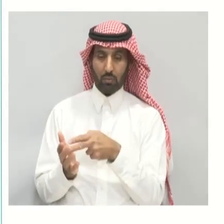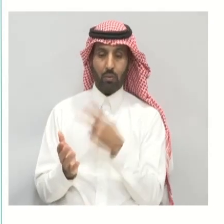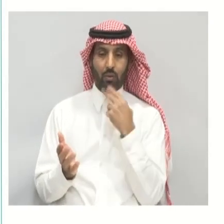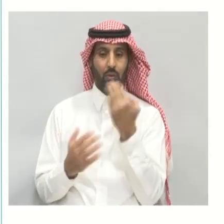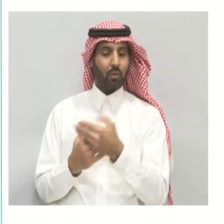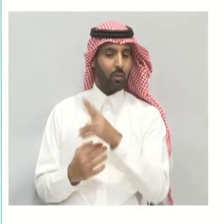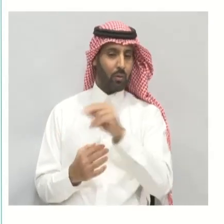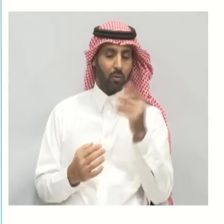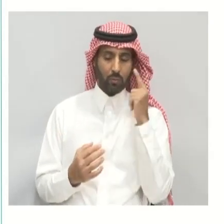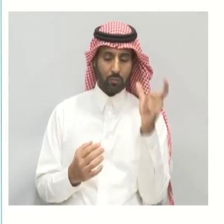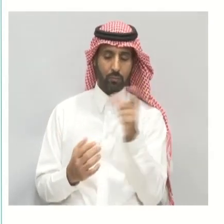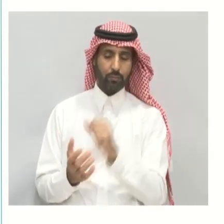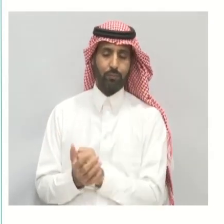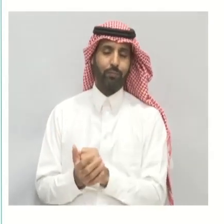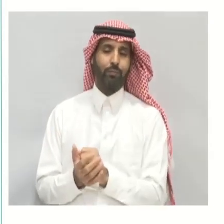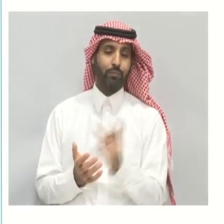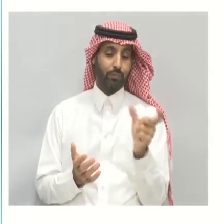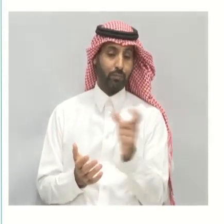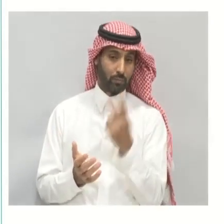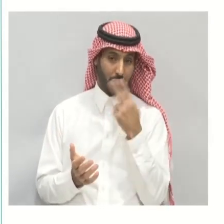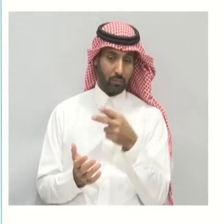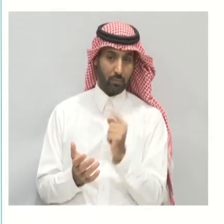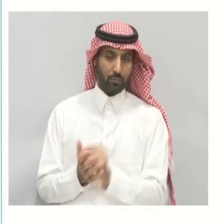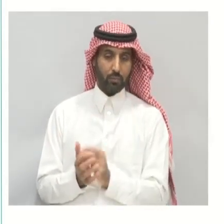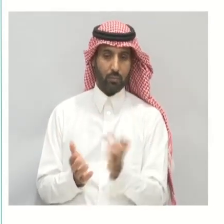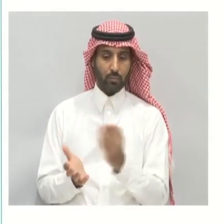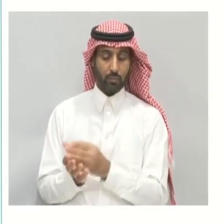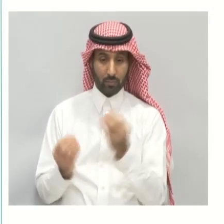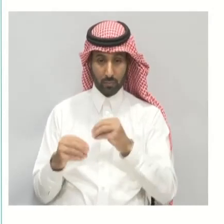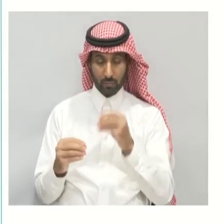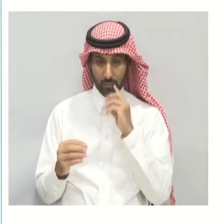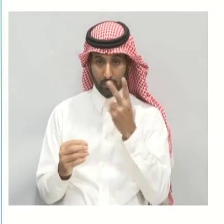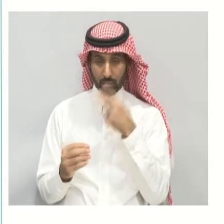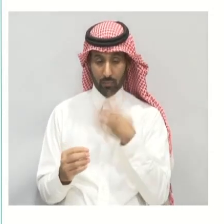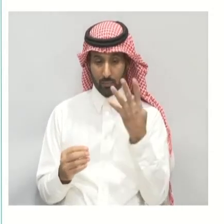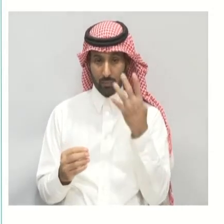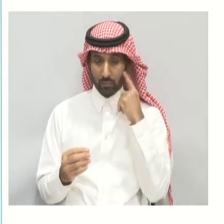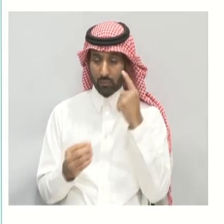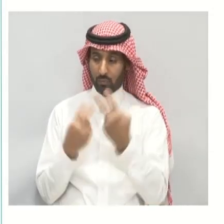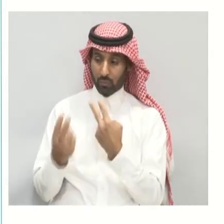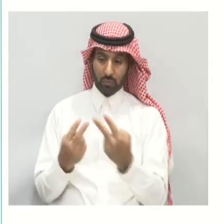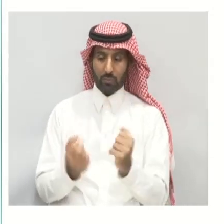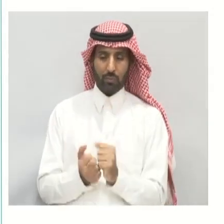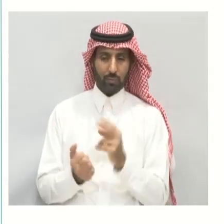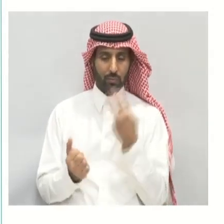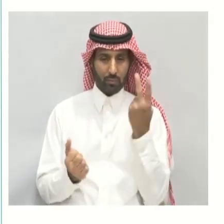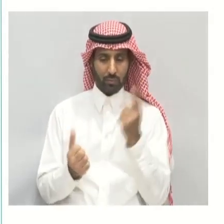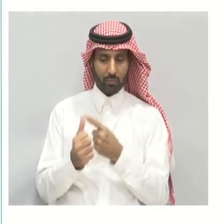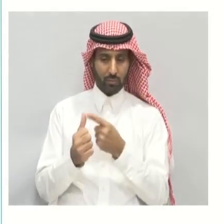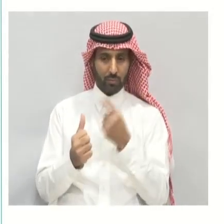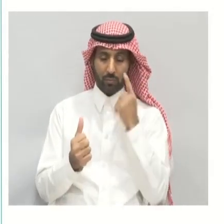We have the same terms. So here we have as many as four attractions. The first